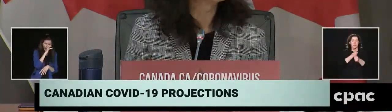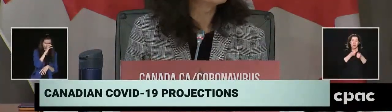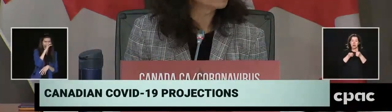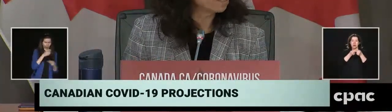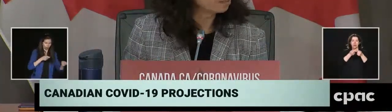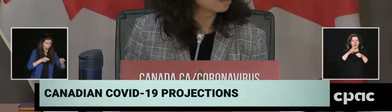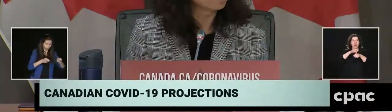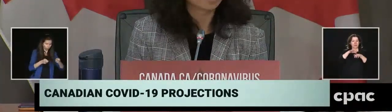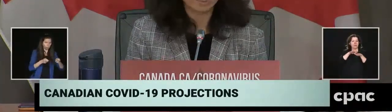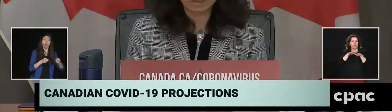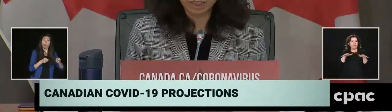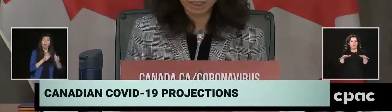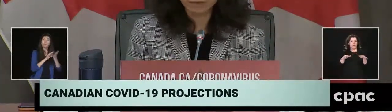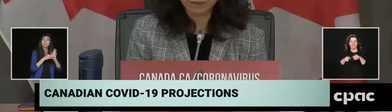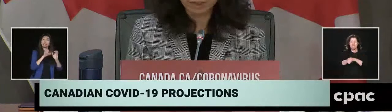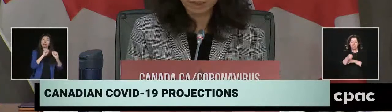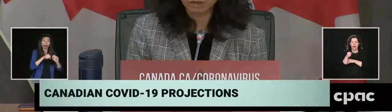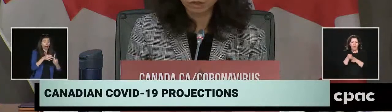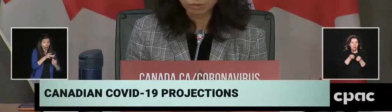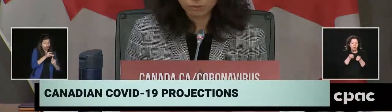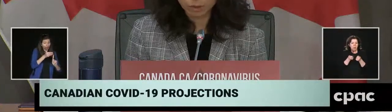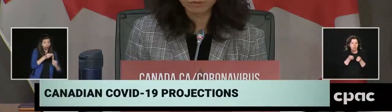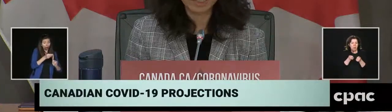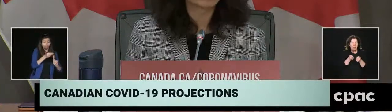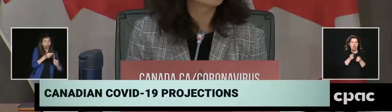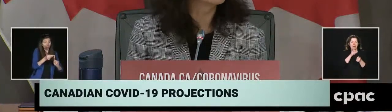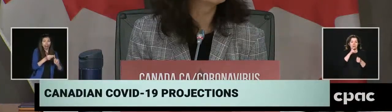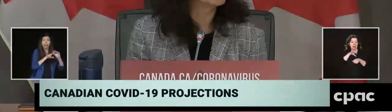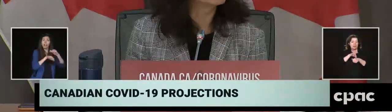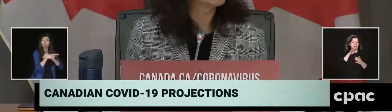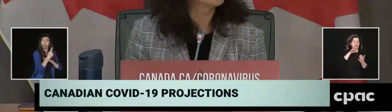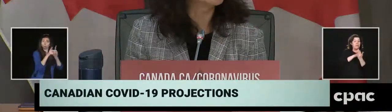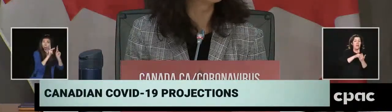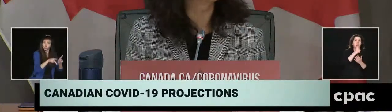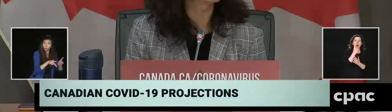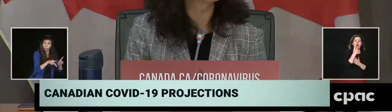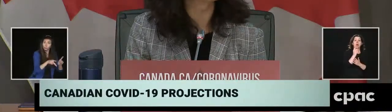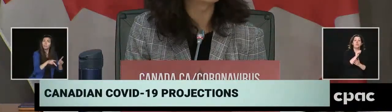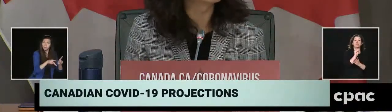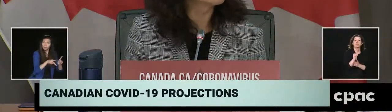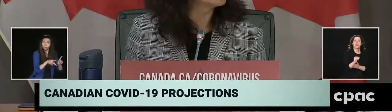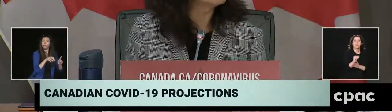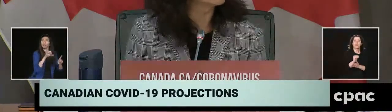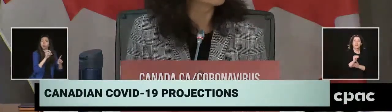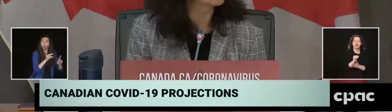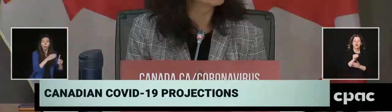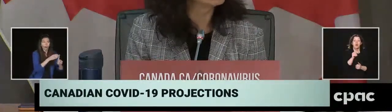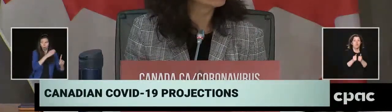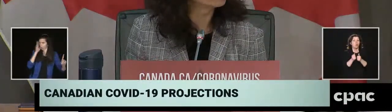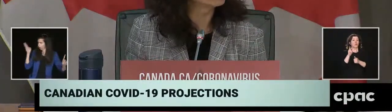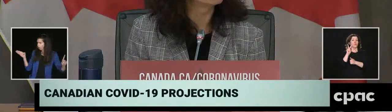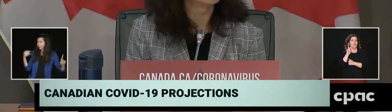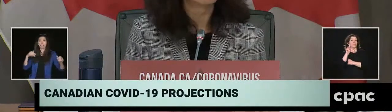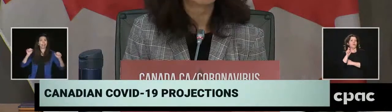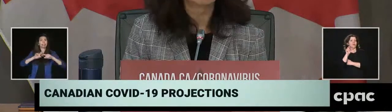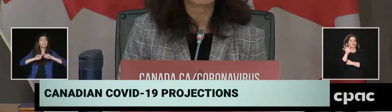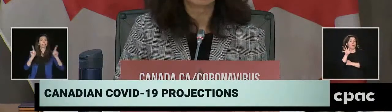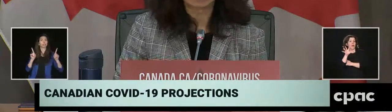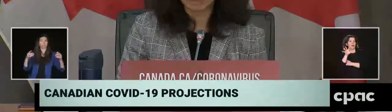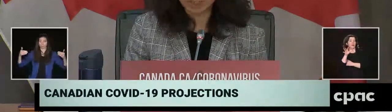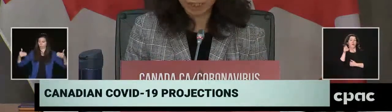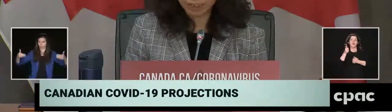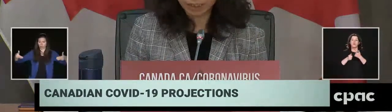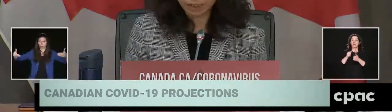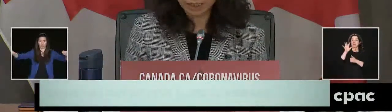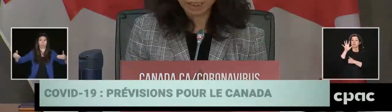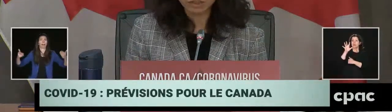The 1% attack rate, or 2.5% or 5%, that is spread out underneath that curve. So